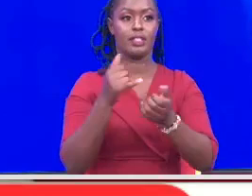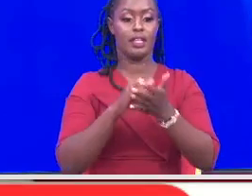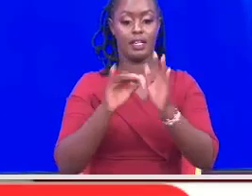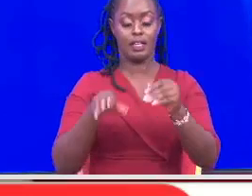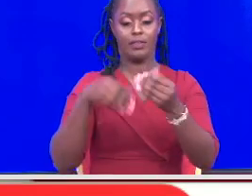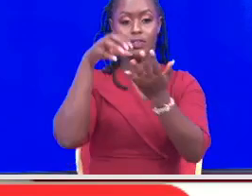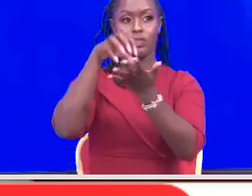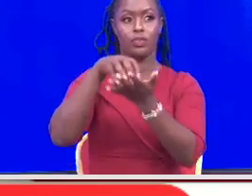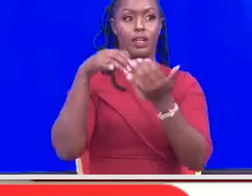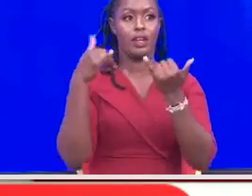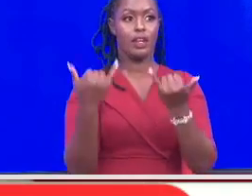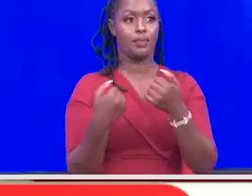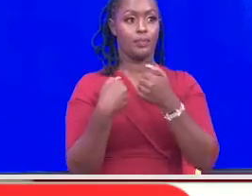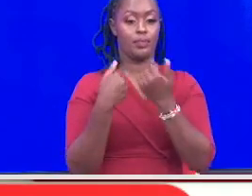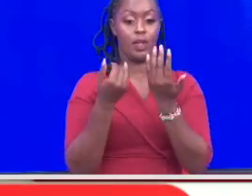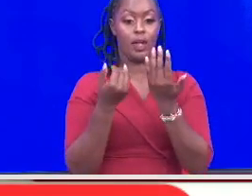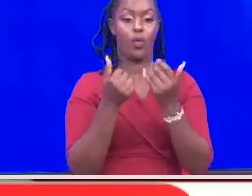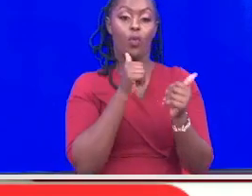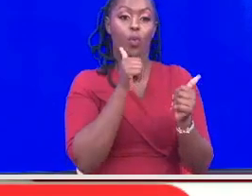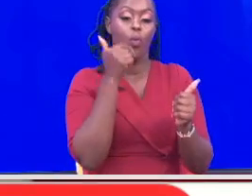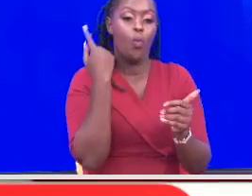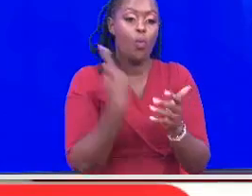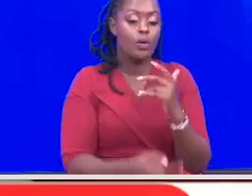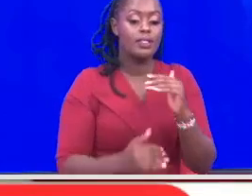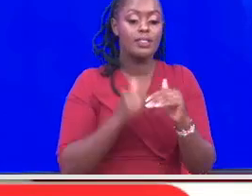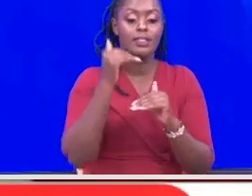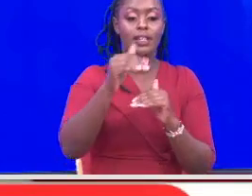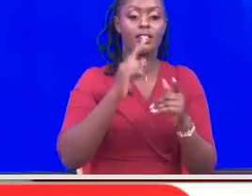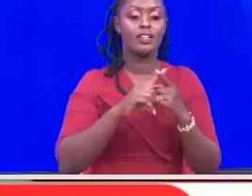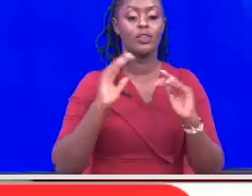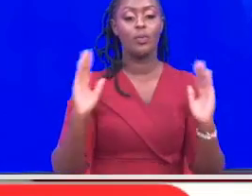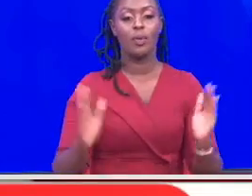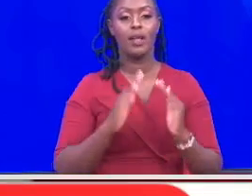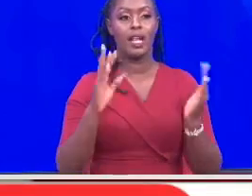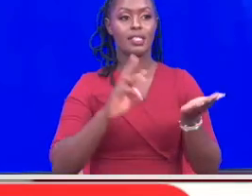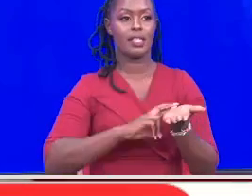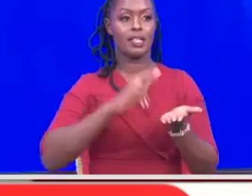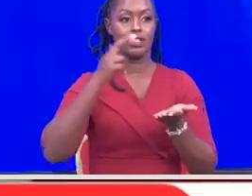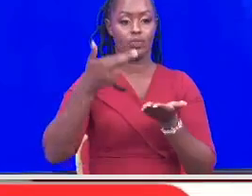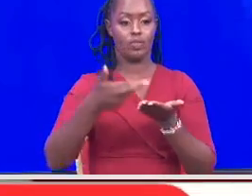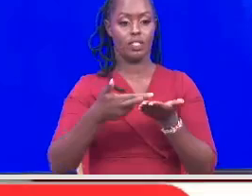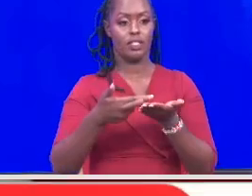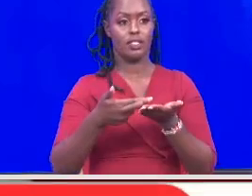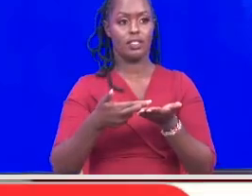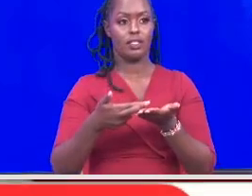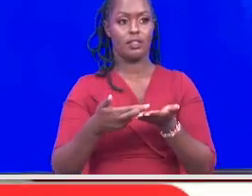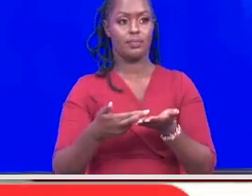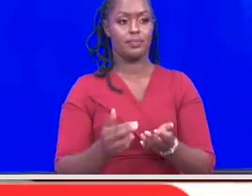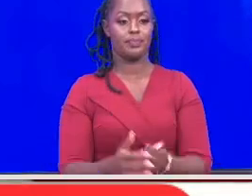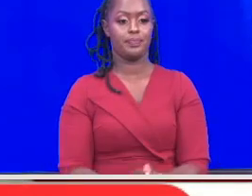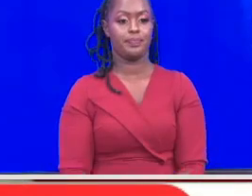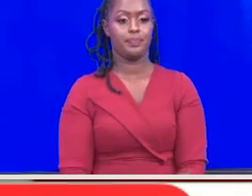situation. Now the challenge that lays ahead is mobilizing resources. Mwege William, TV 47, at Karen, Nairobi.